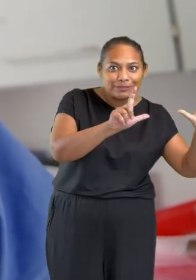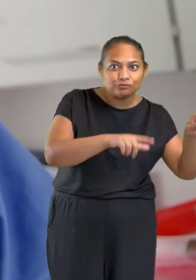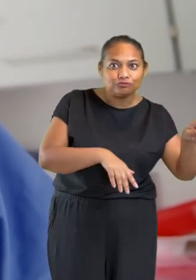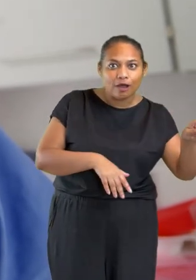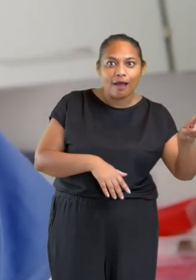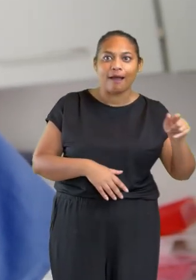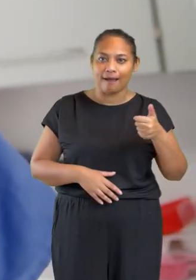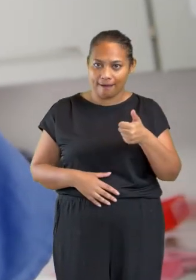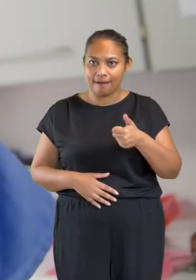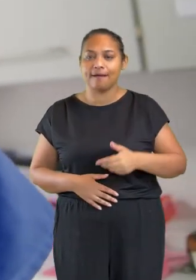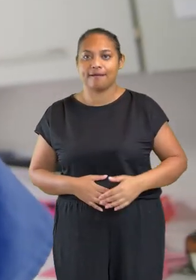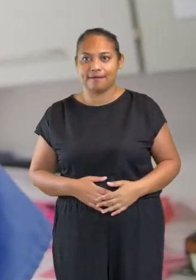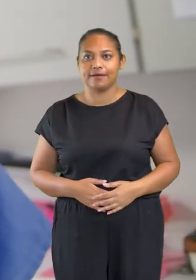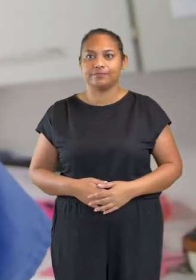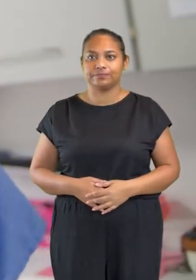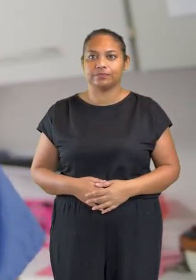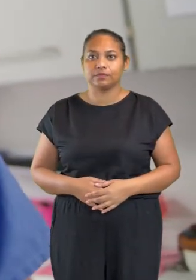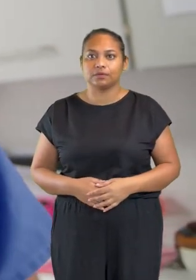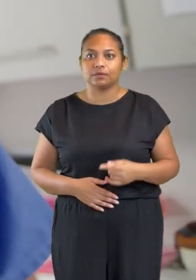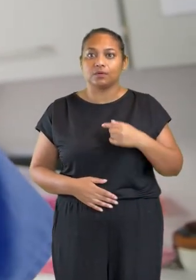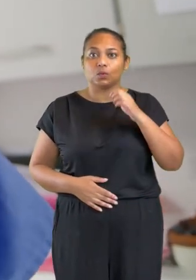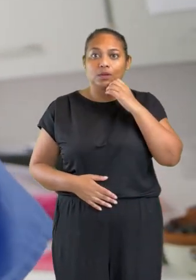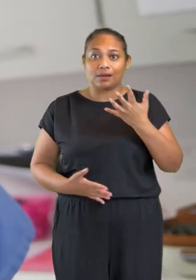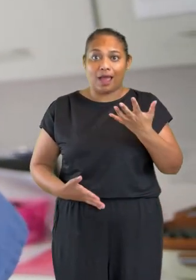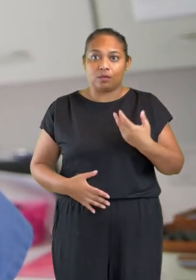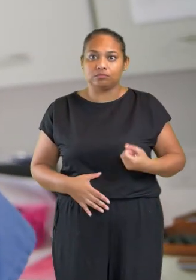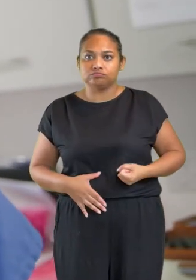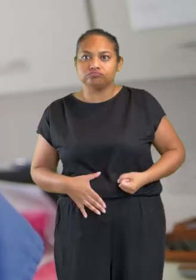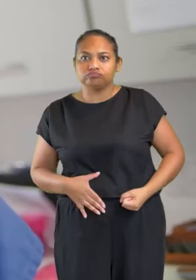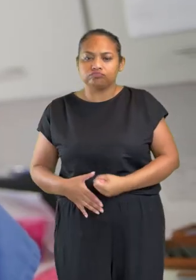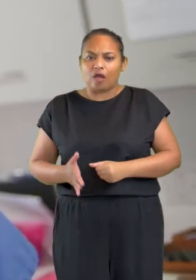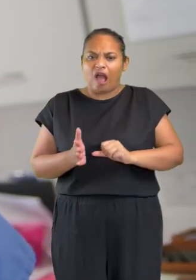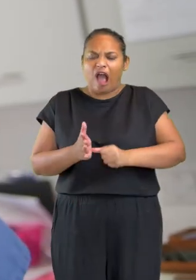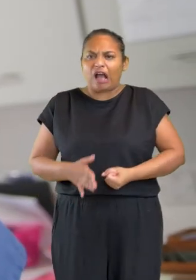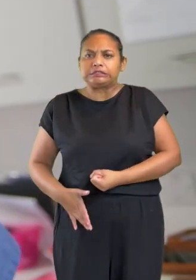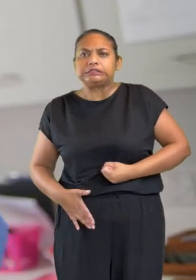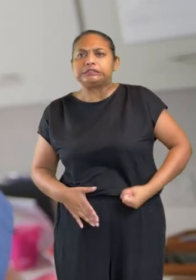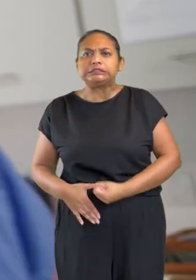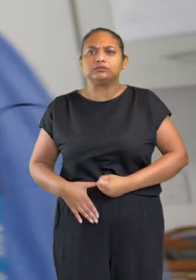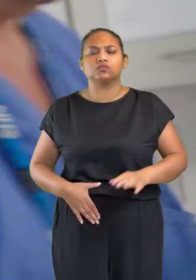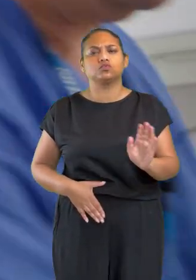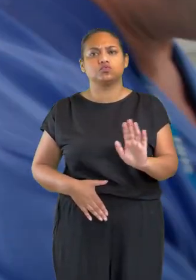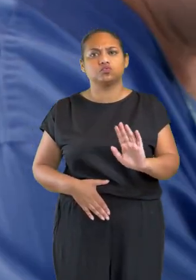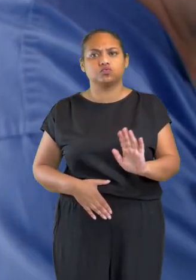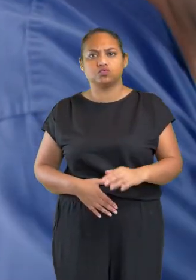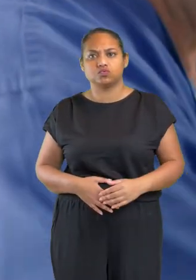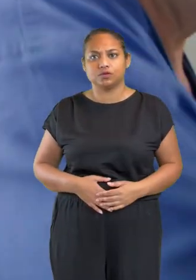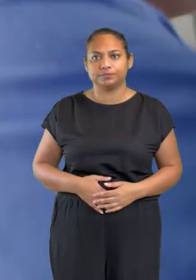images and I won't have to press down too hard on your tummy. Okay. Okay?